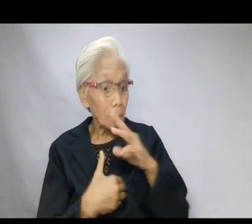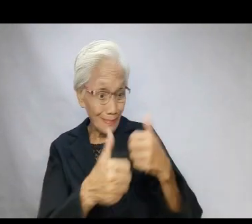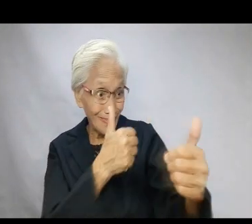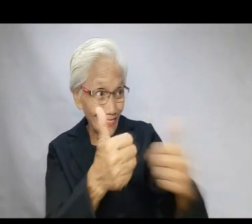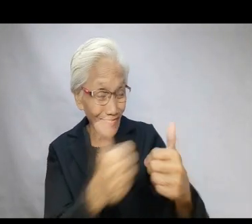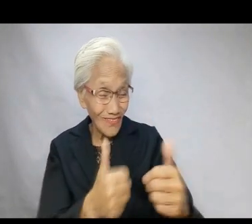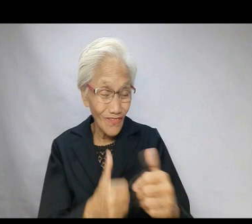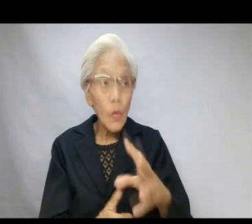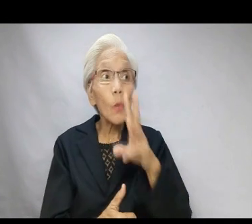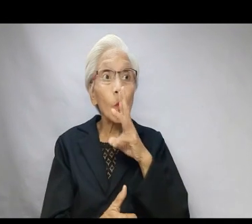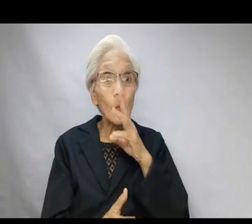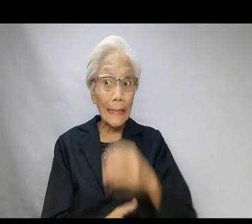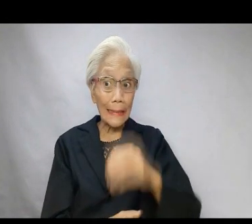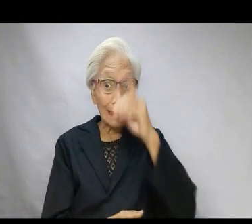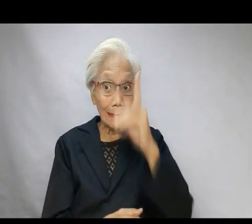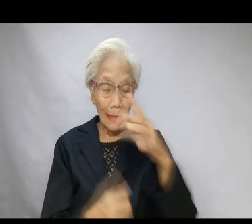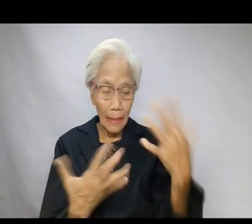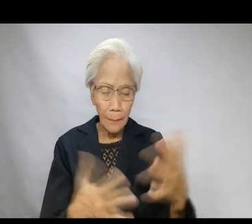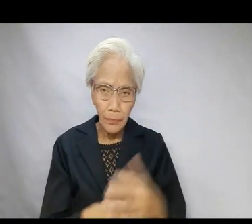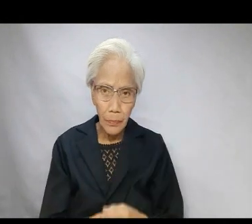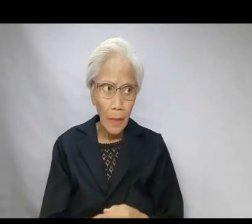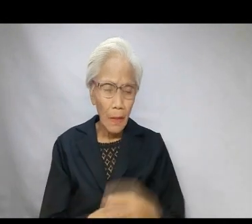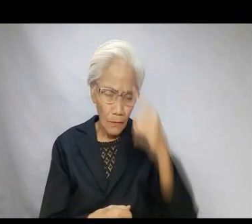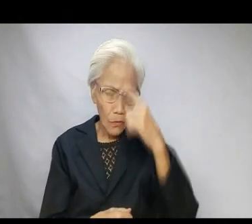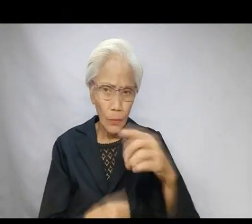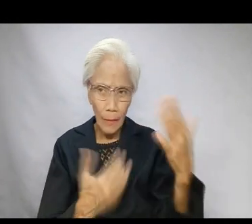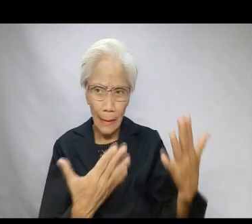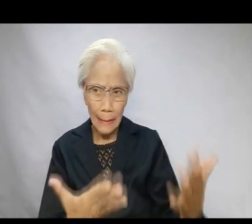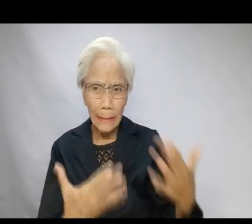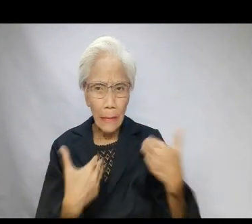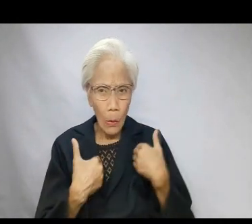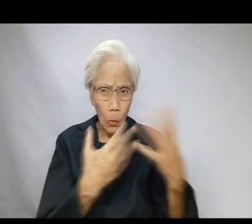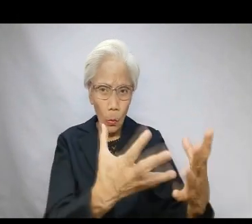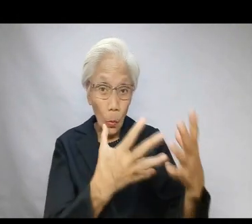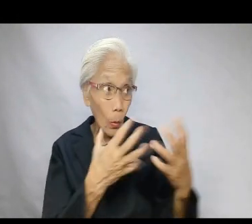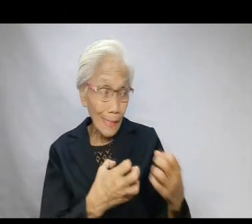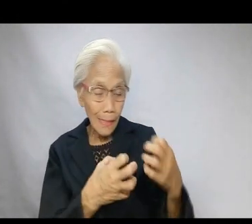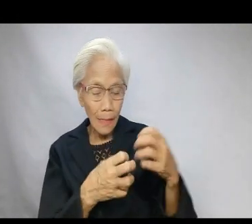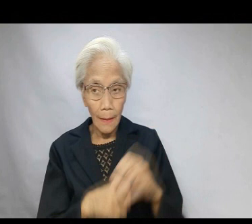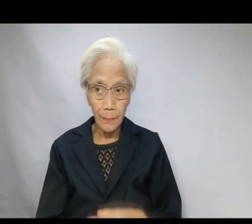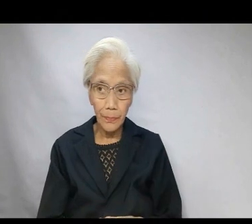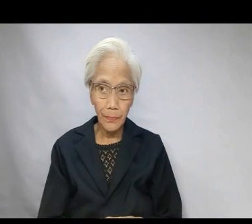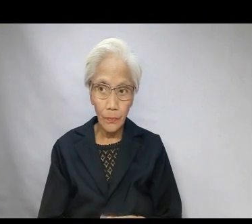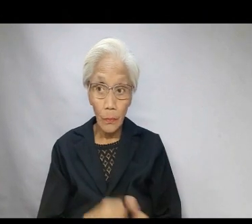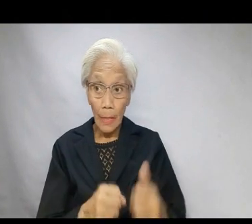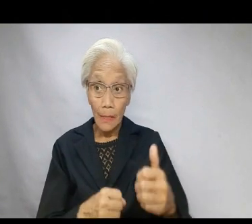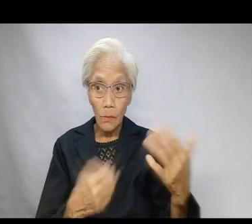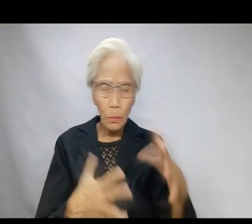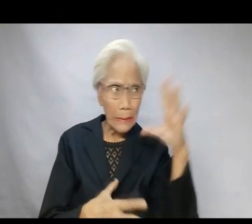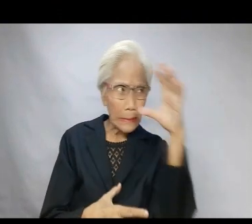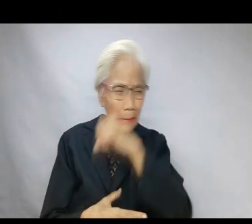water drinking contest, promising a Nintendo Wii video game system to the person whose bladder held out the